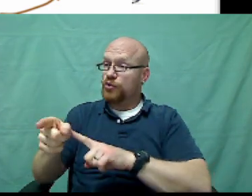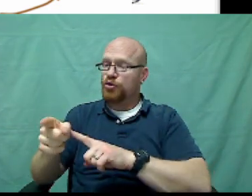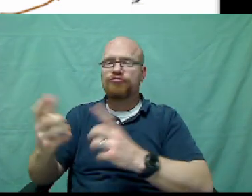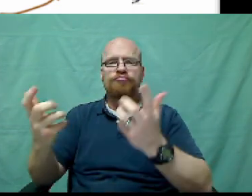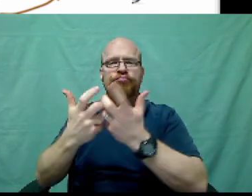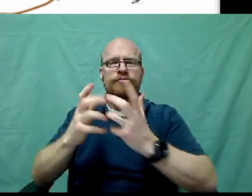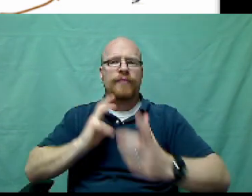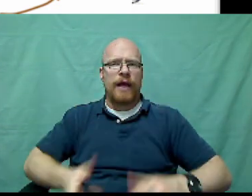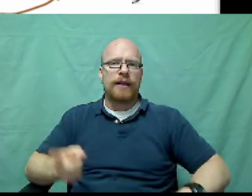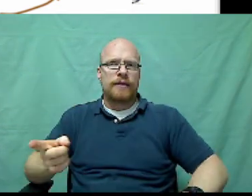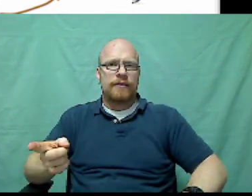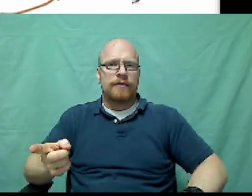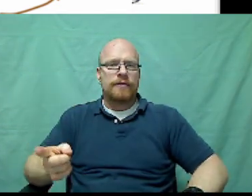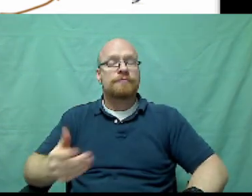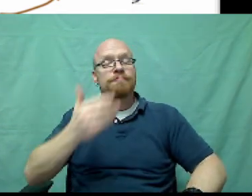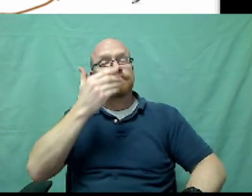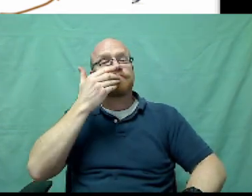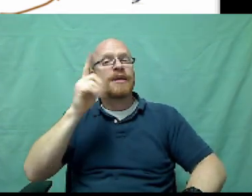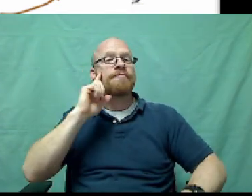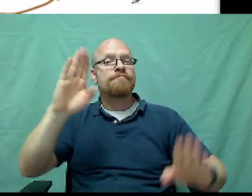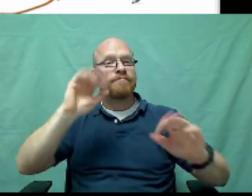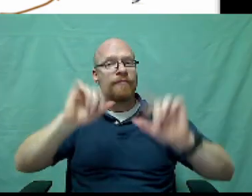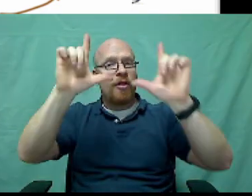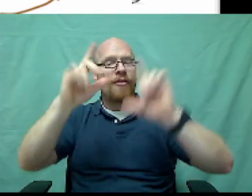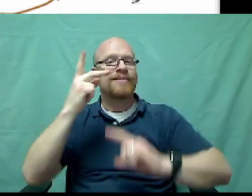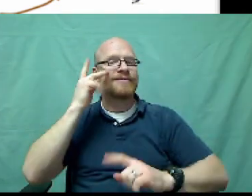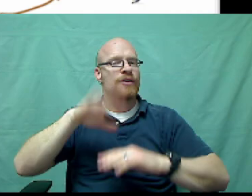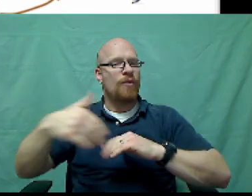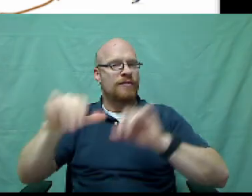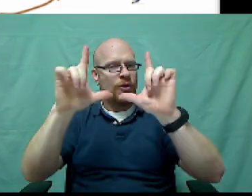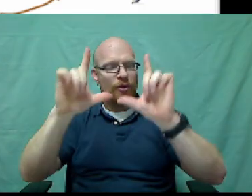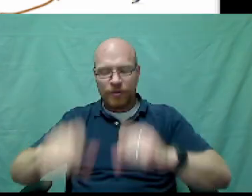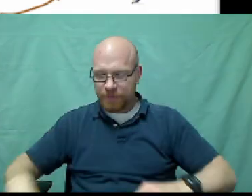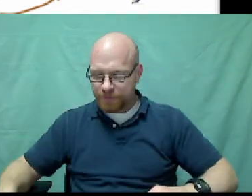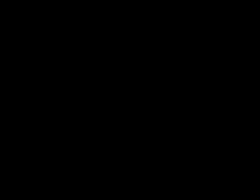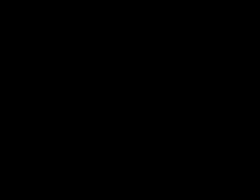input and one output, and it matches. Thanks for paying attention to this vlog. I'll see you next vlog.